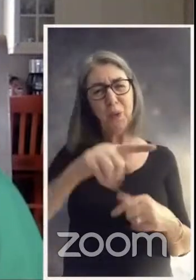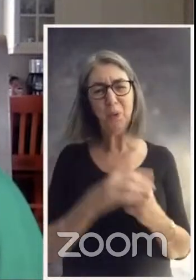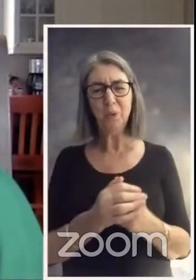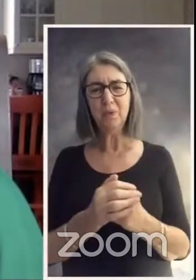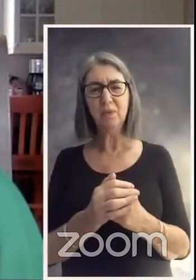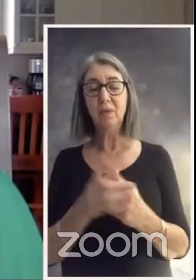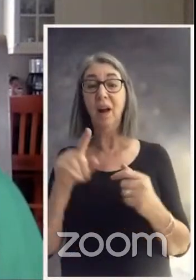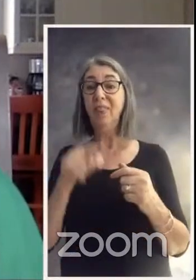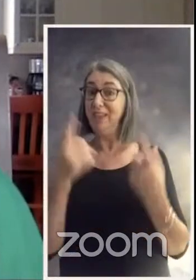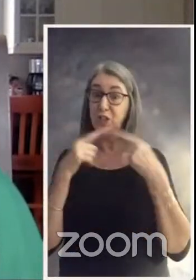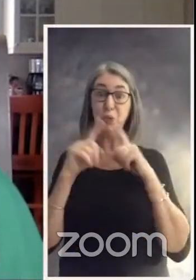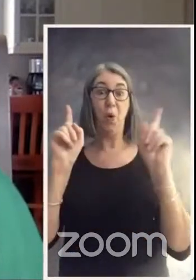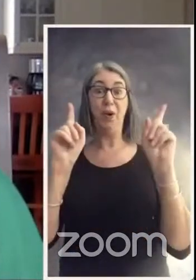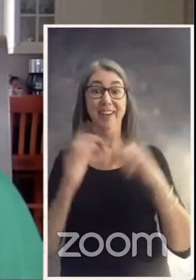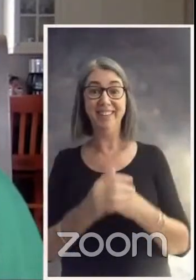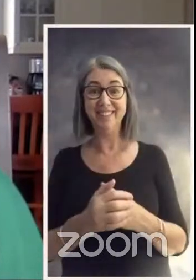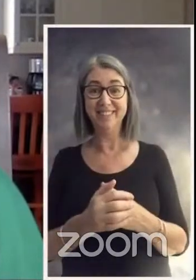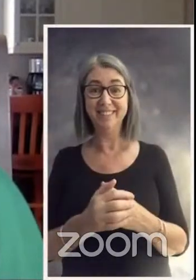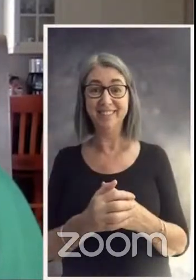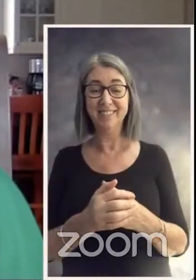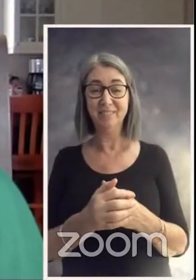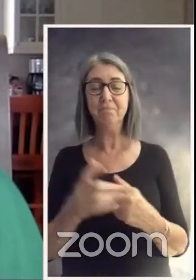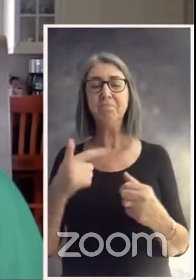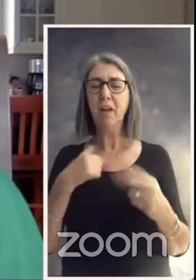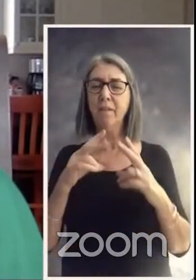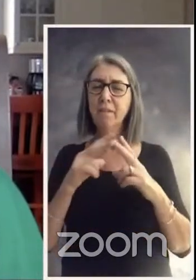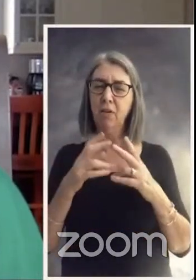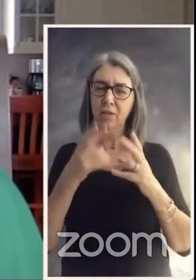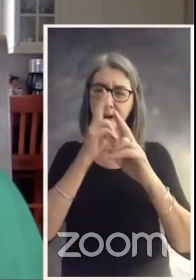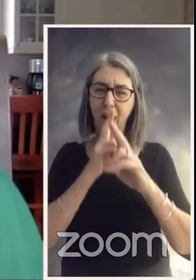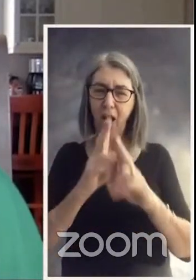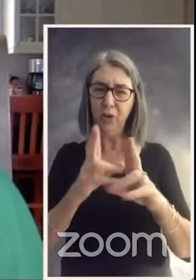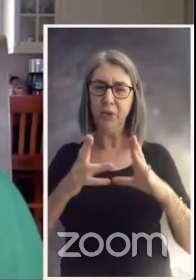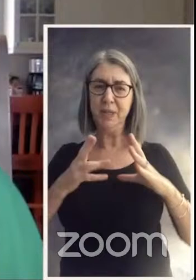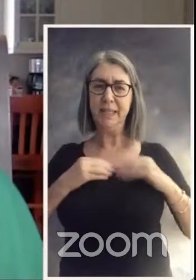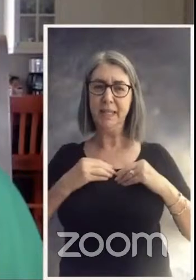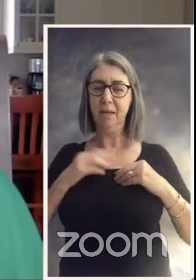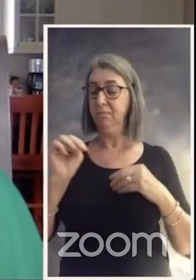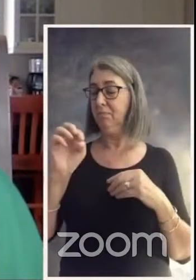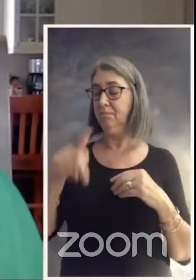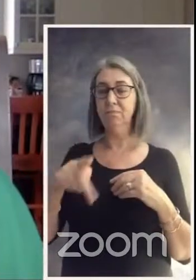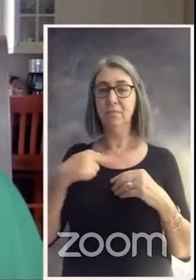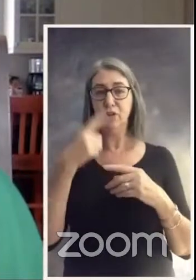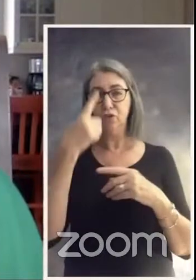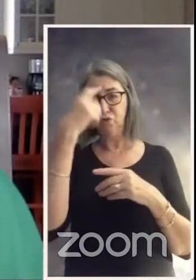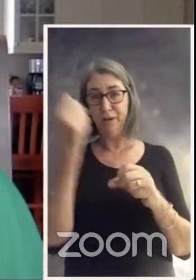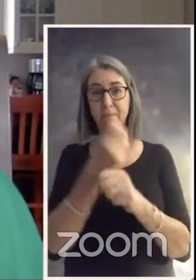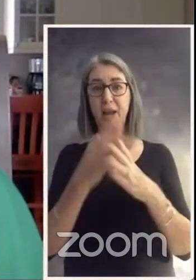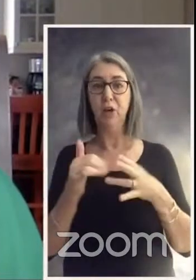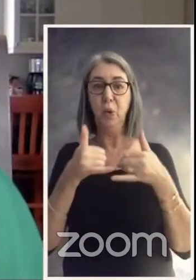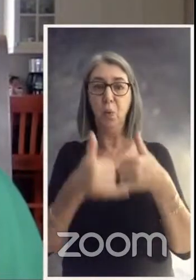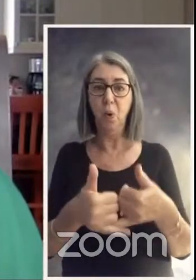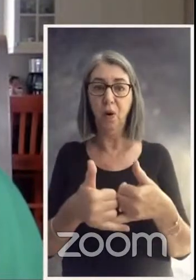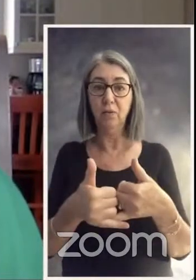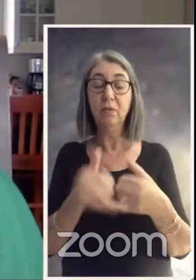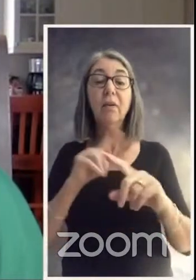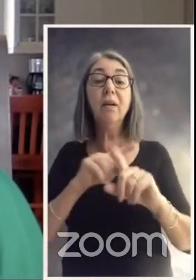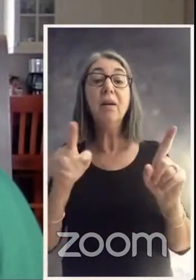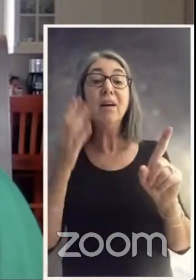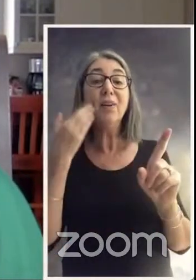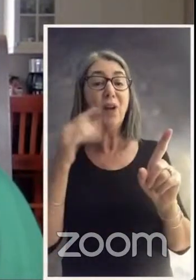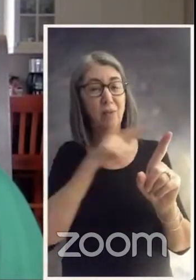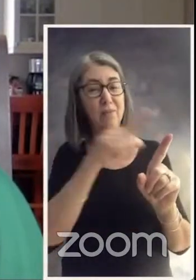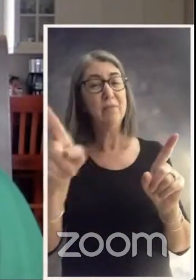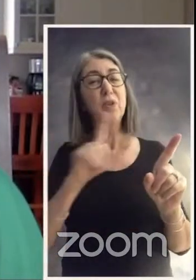you. This is working. I'm very honored to accept the My Sister's Place Dreammaker Award. But